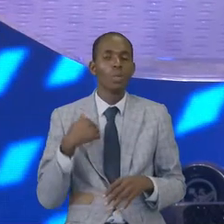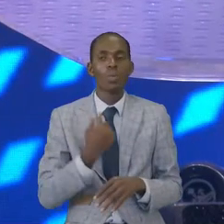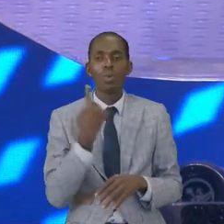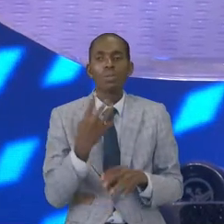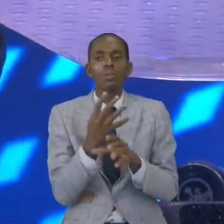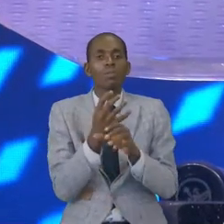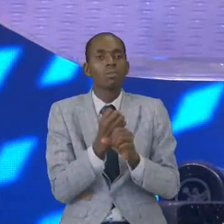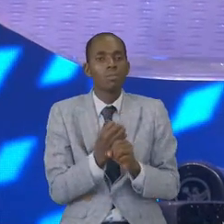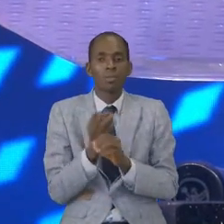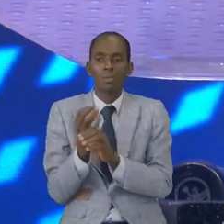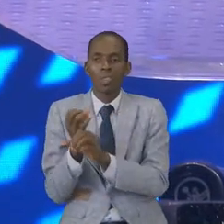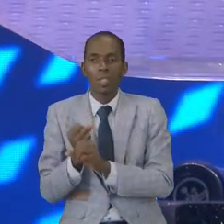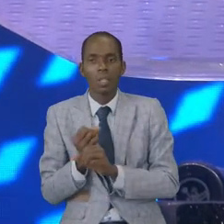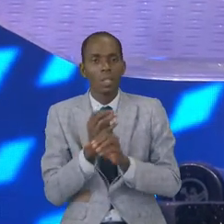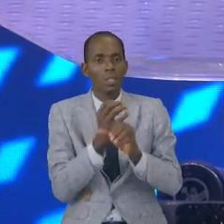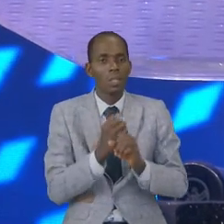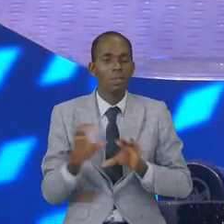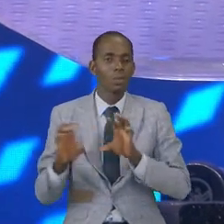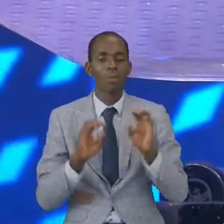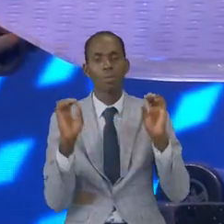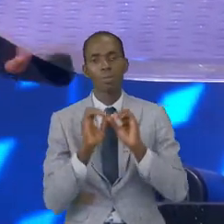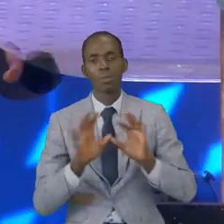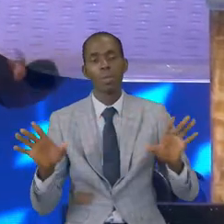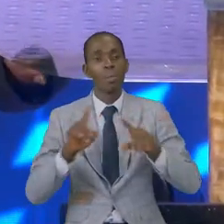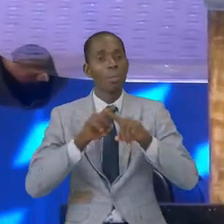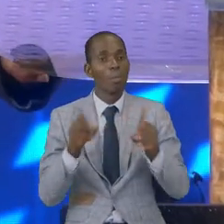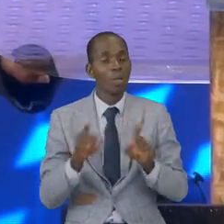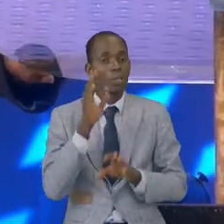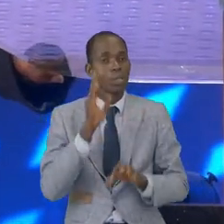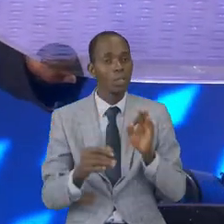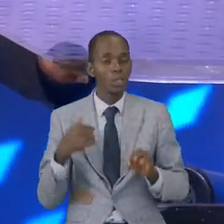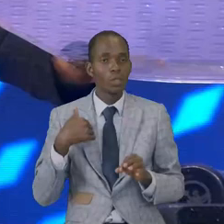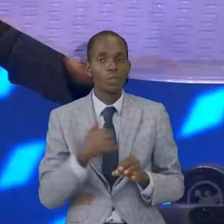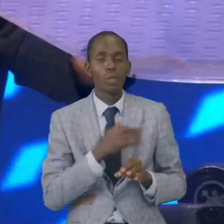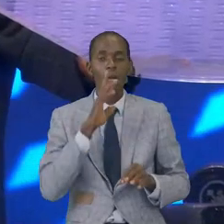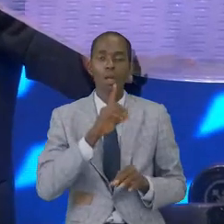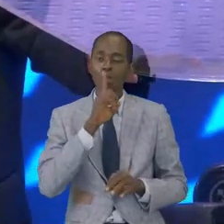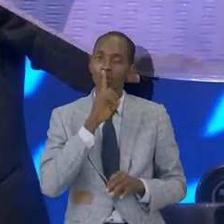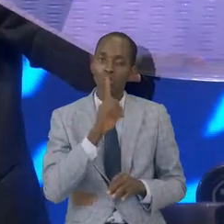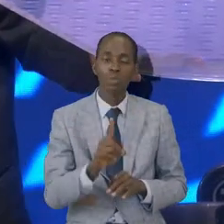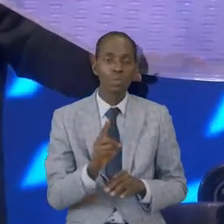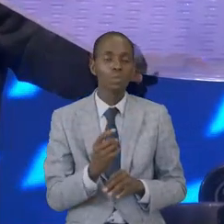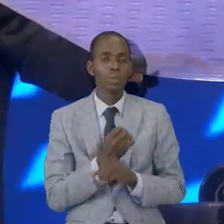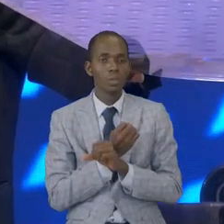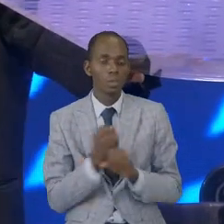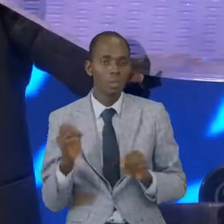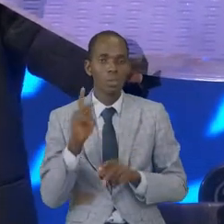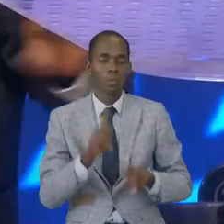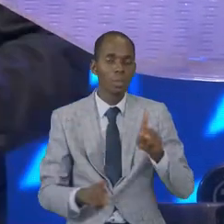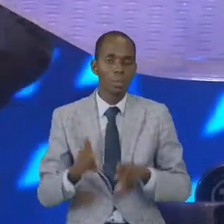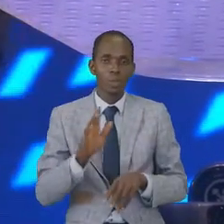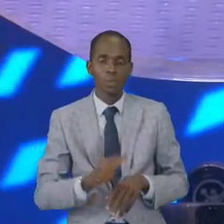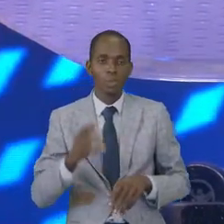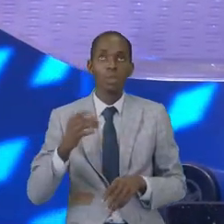and receive and receive, and we do nothing. But if we're real children of God in the fellowship of